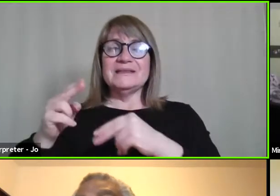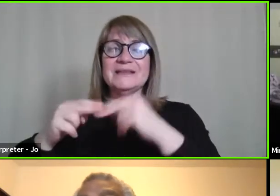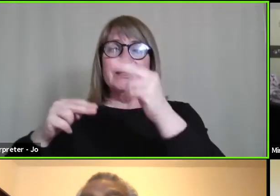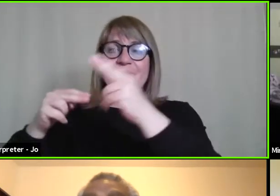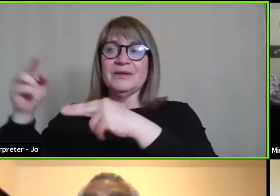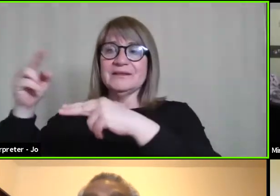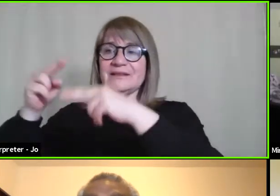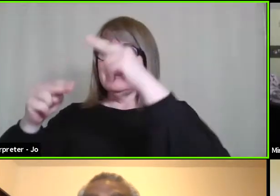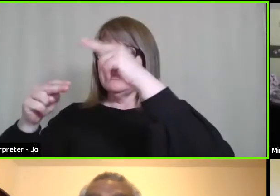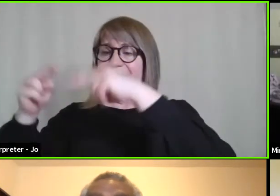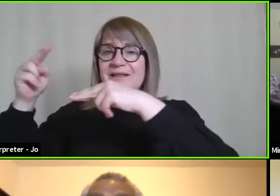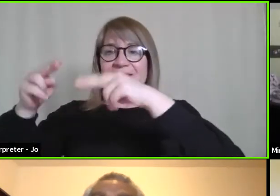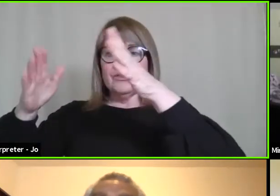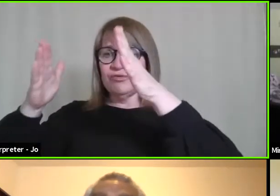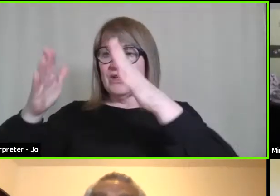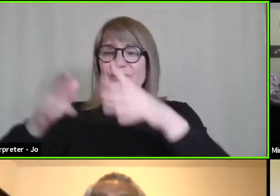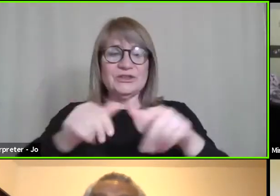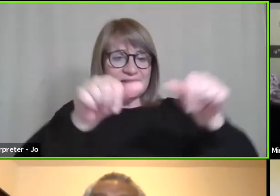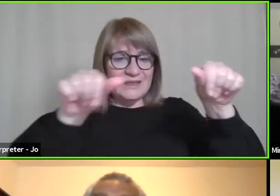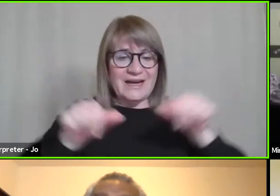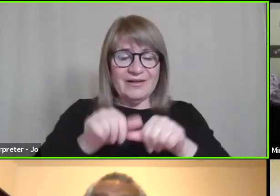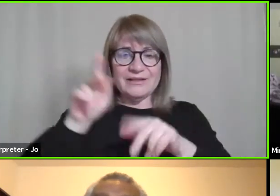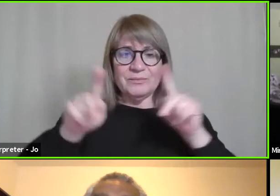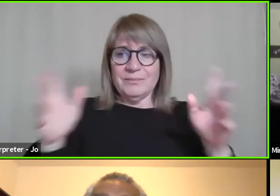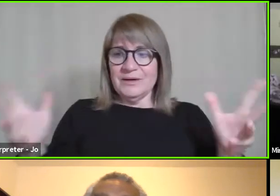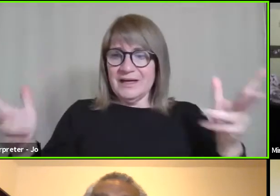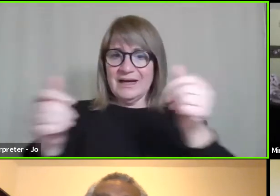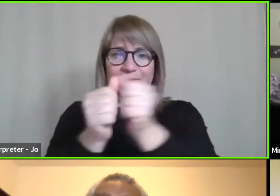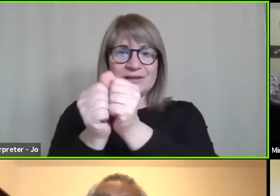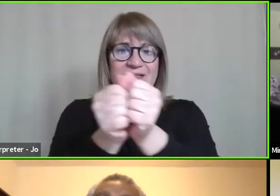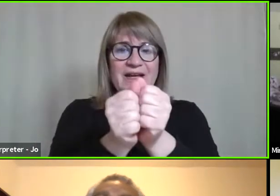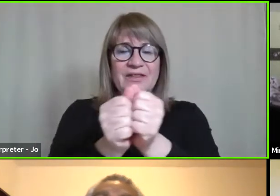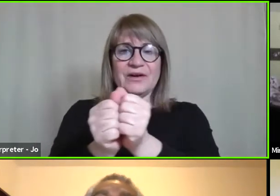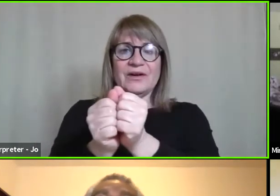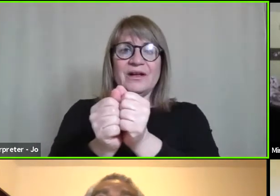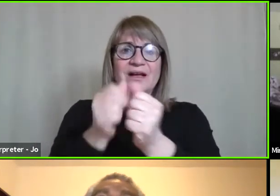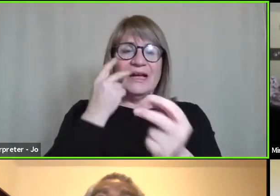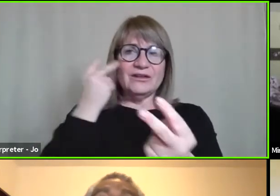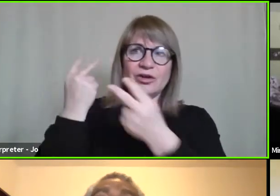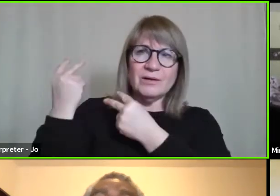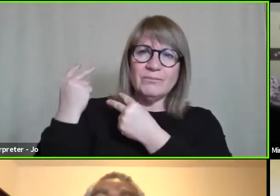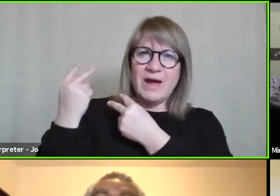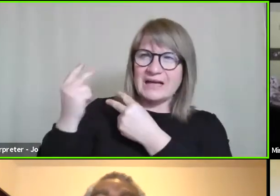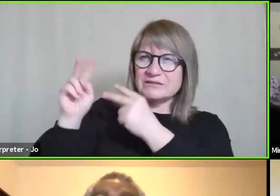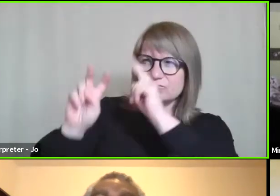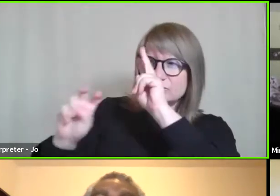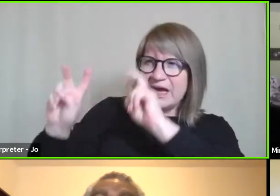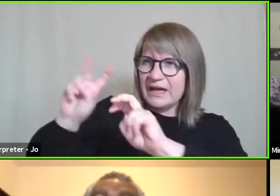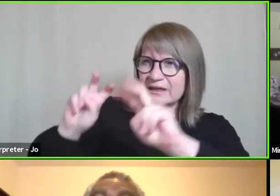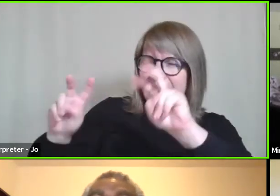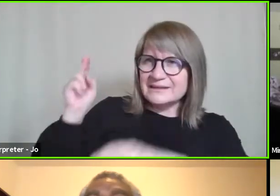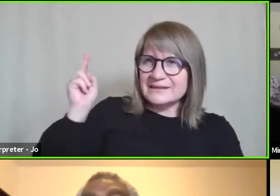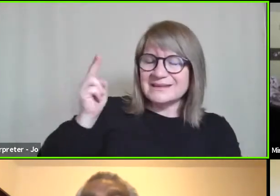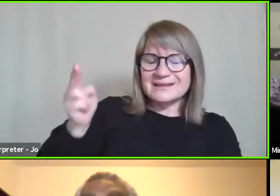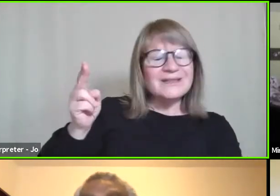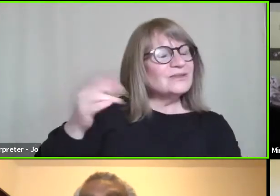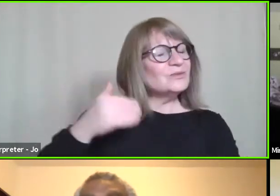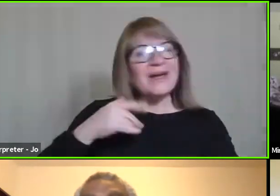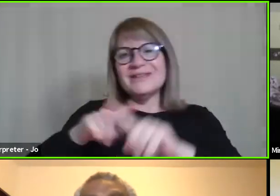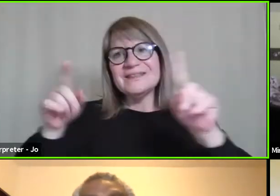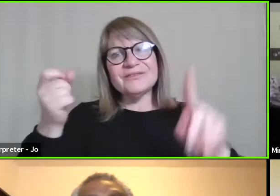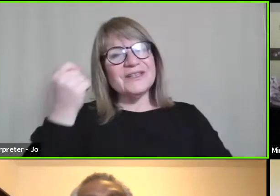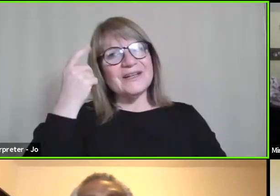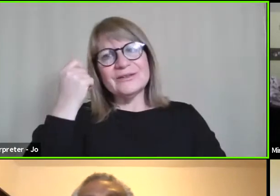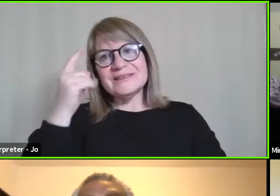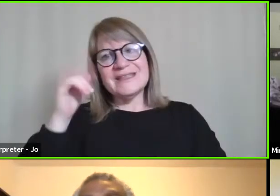can come together over time and interrogate this history so that we actually develop a different understanding than the one we inherited